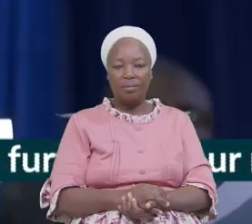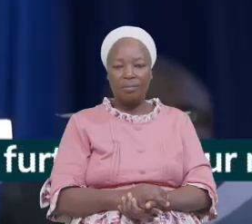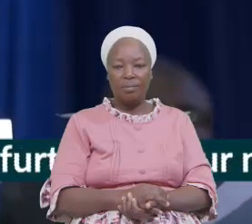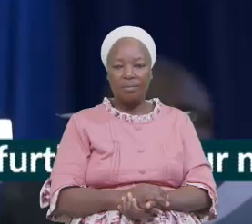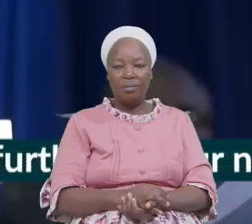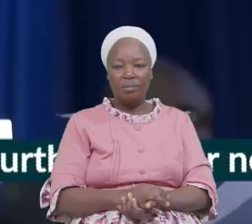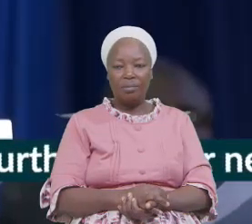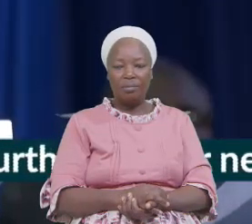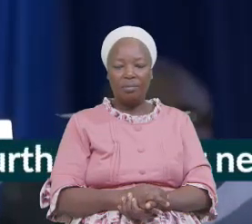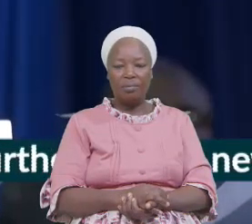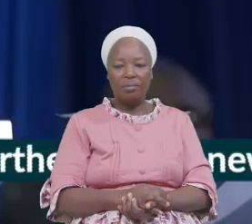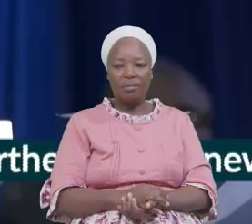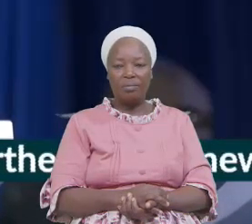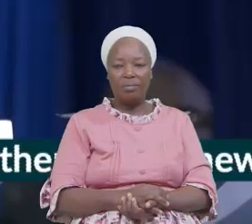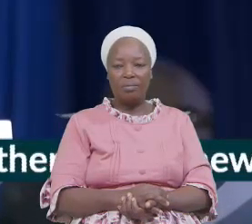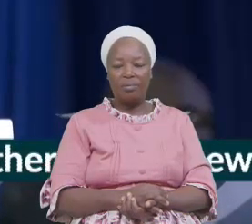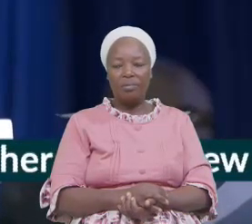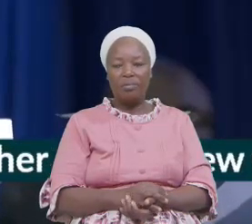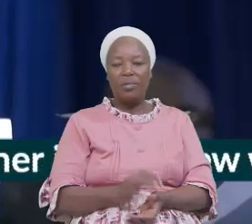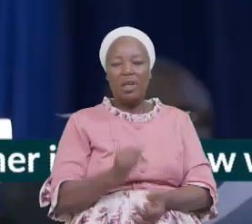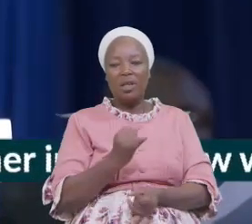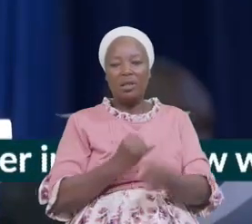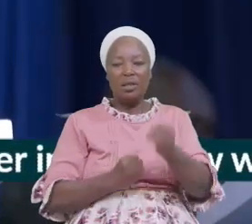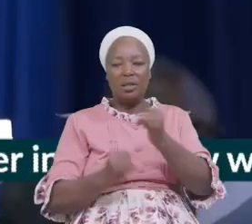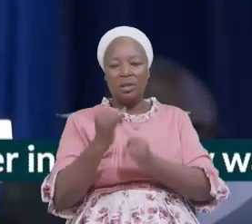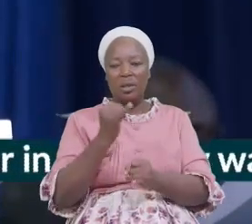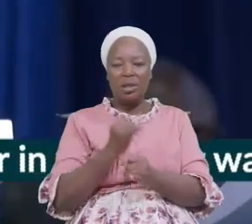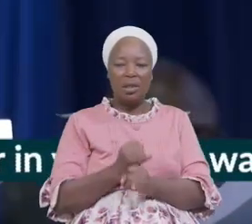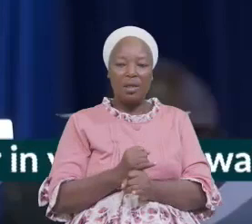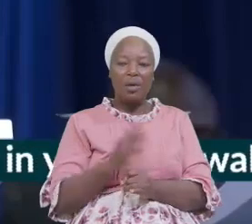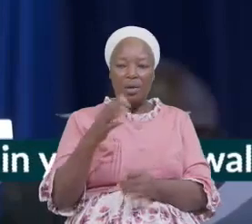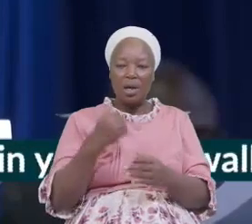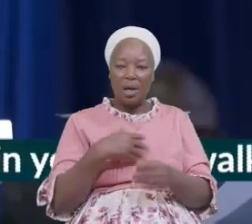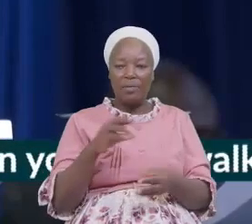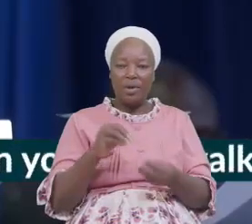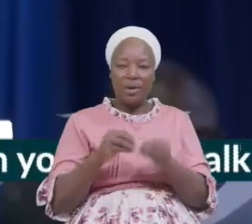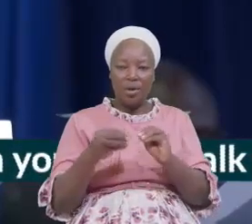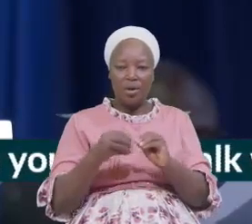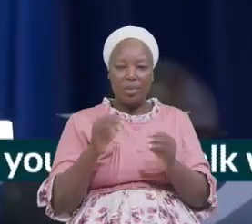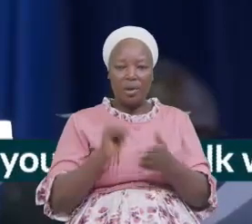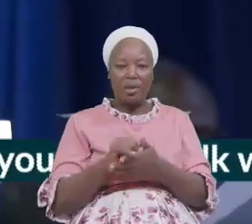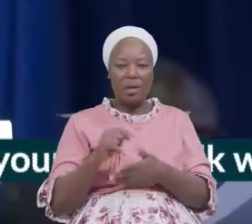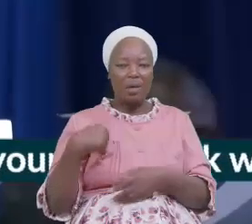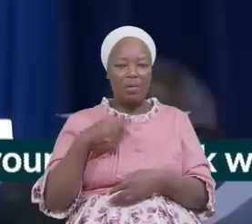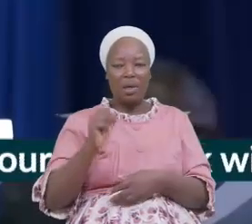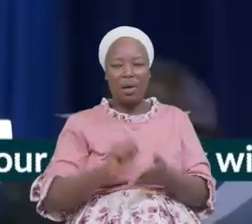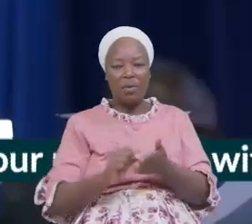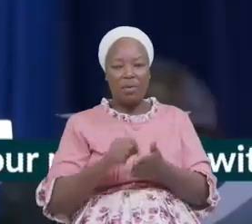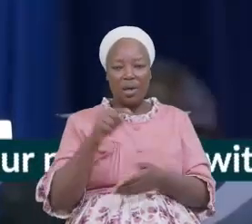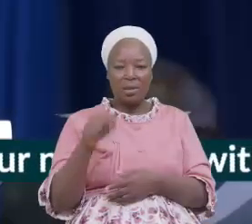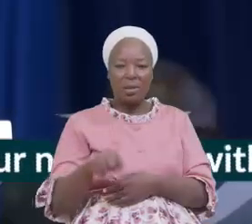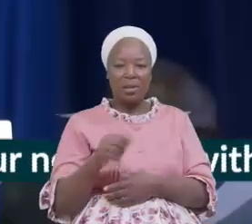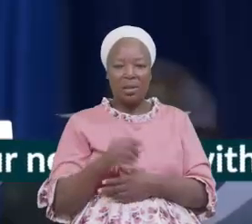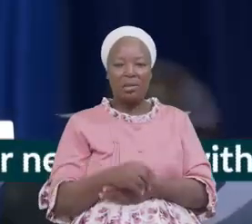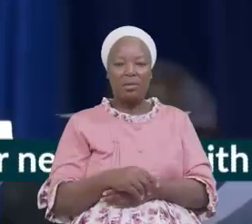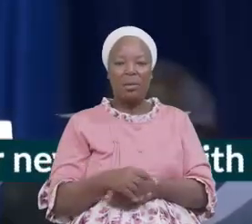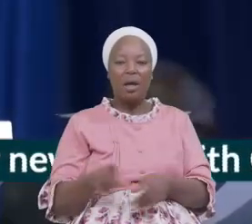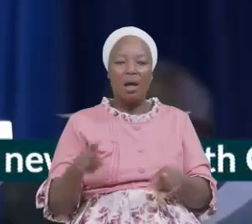Internationally, we have a number you can write down, plus